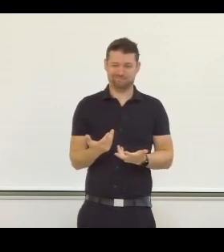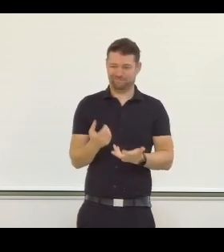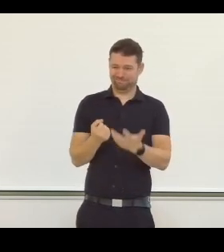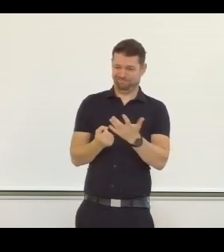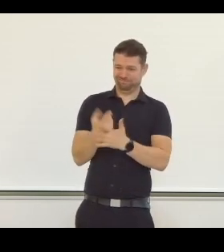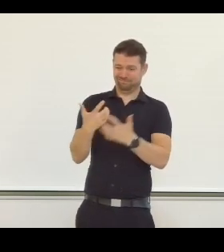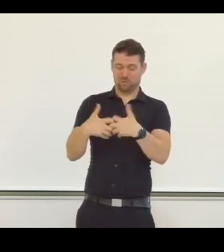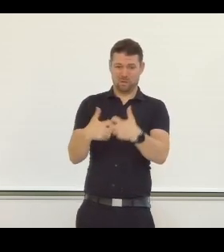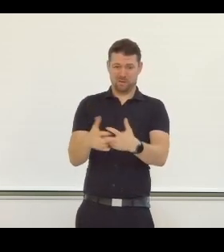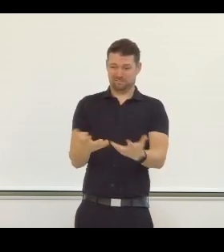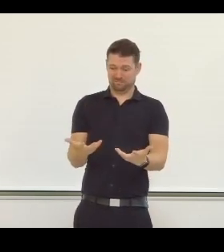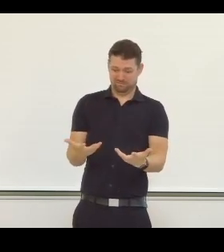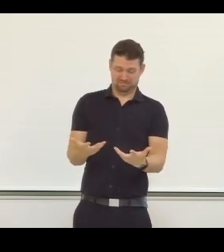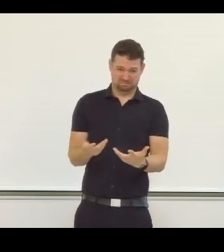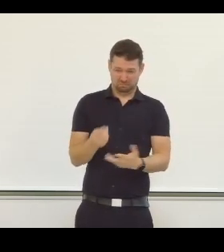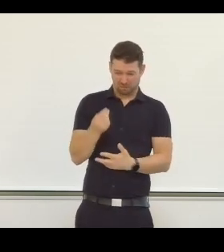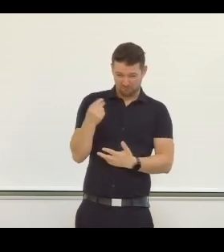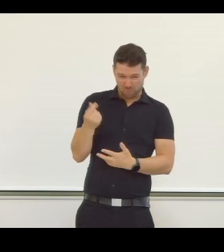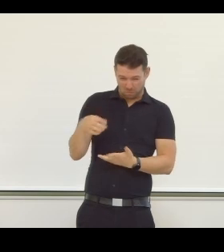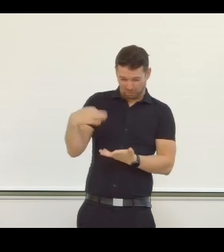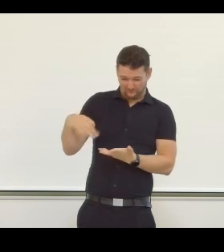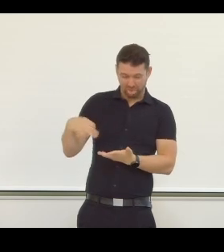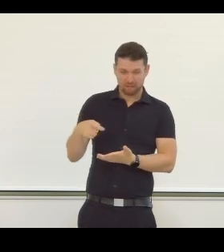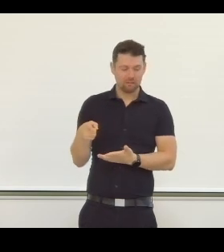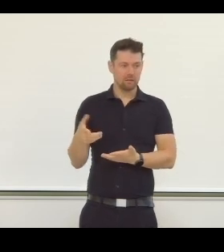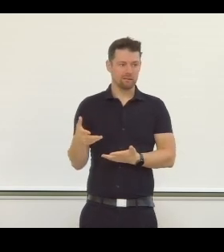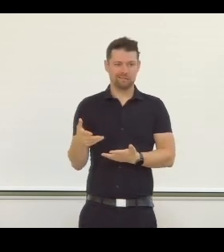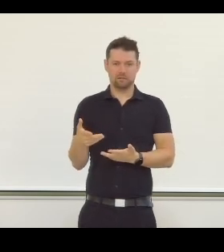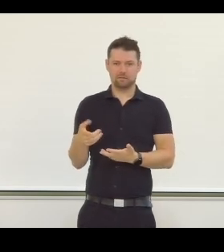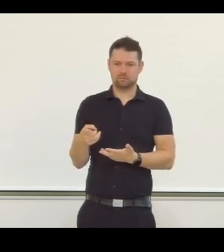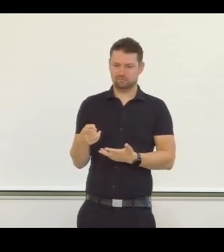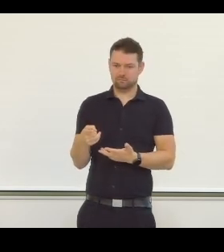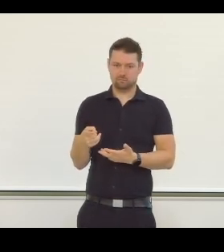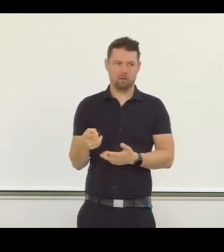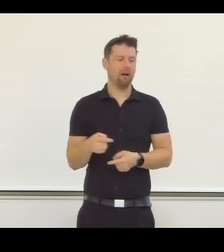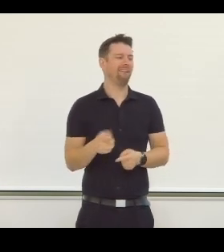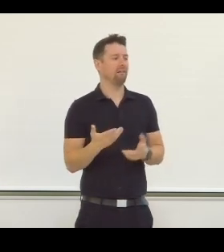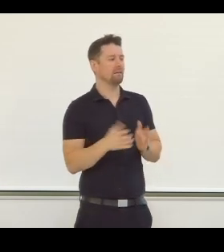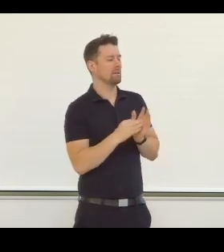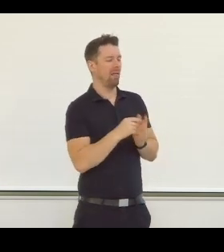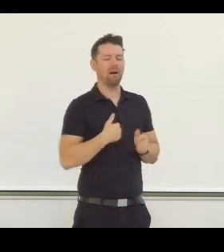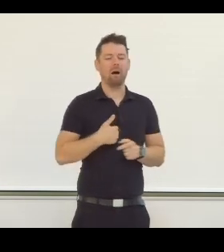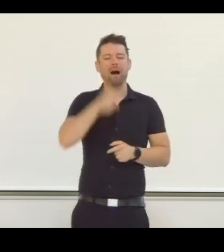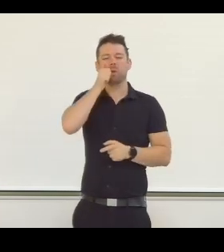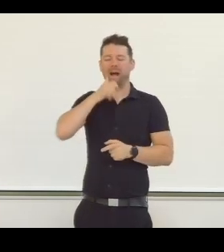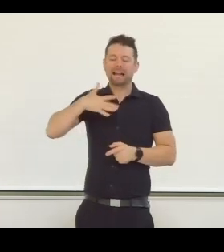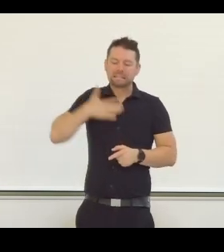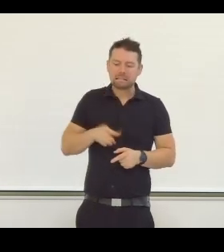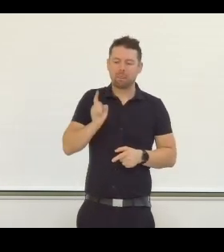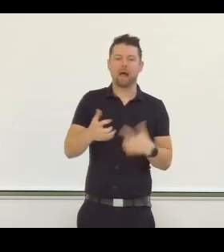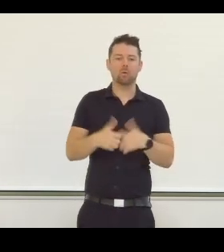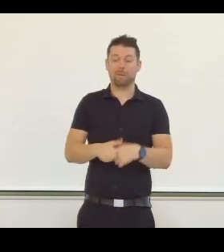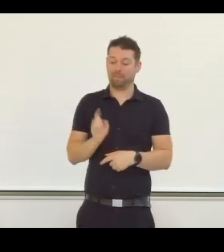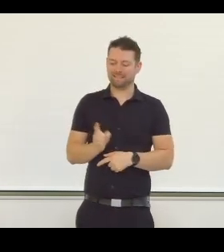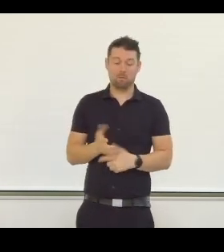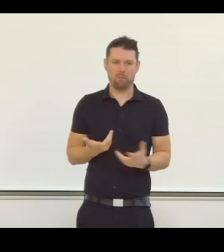instruments. And if you're lucky enough to need exactly this piece of equipment that's there, good. But very